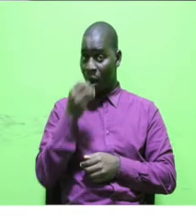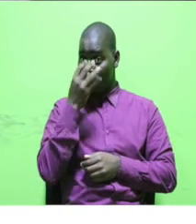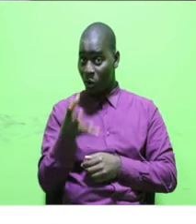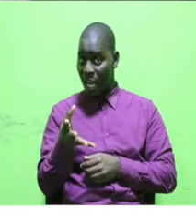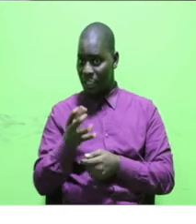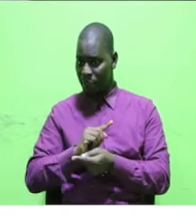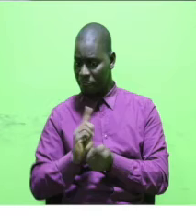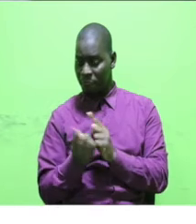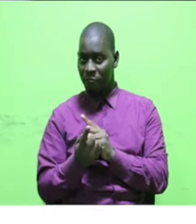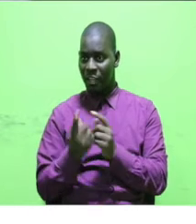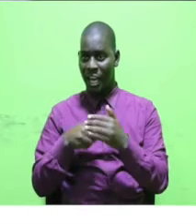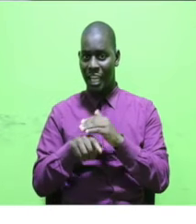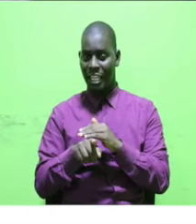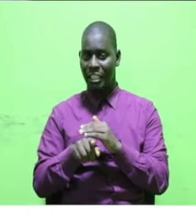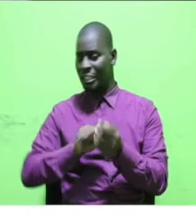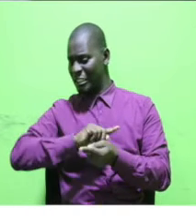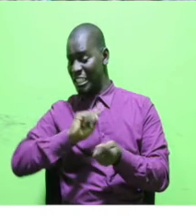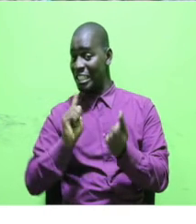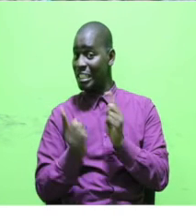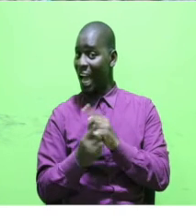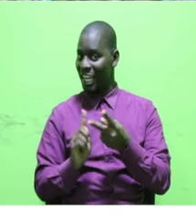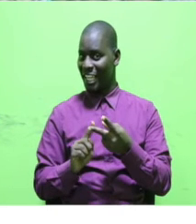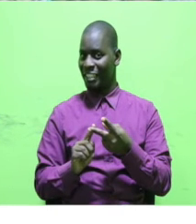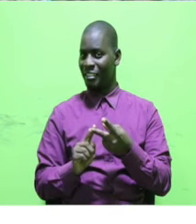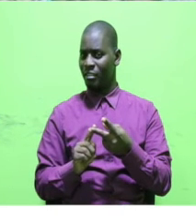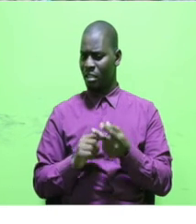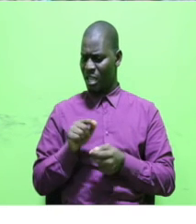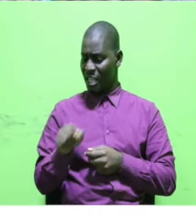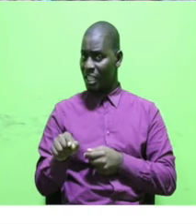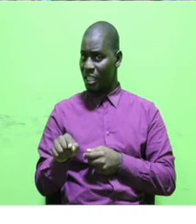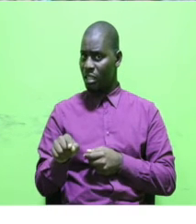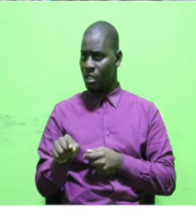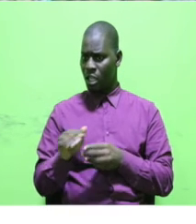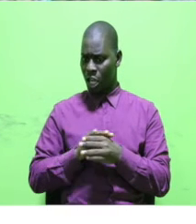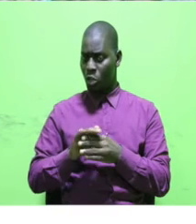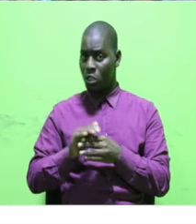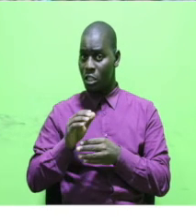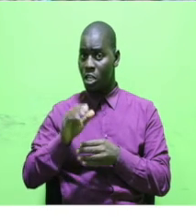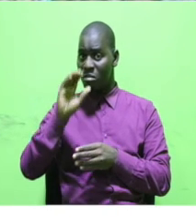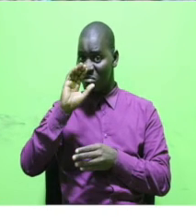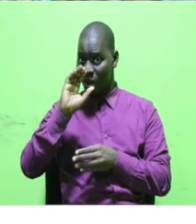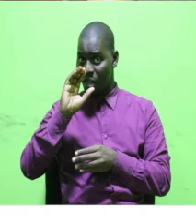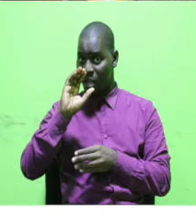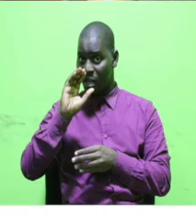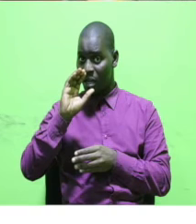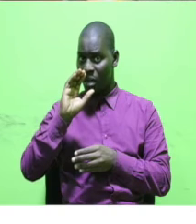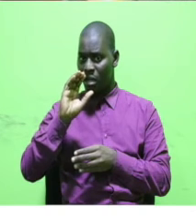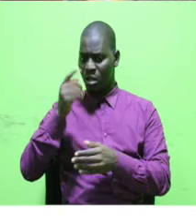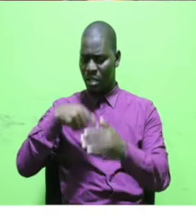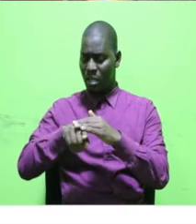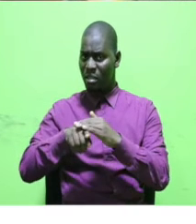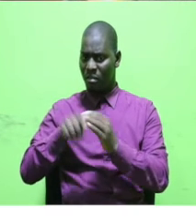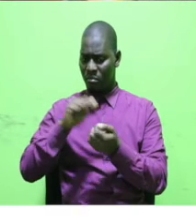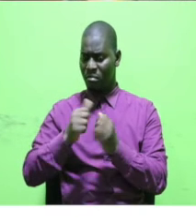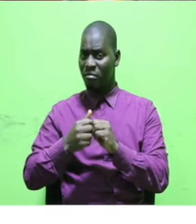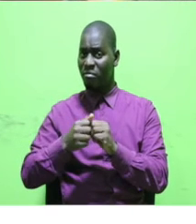poorly? Waste will disperse in the streets and town. Waste can be taken by water current